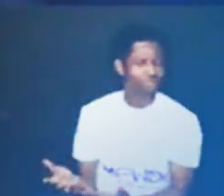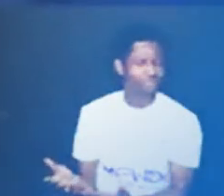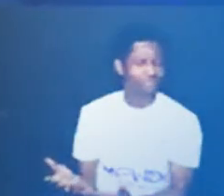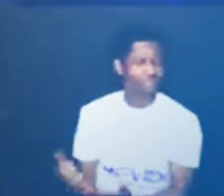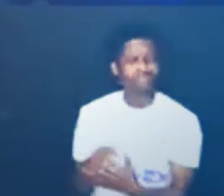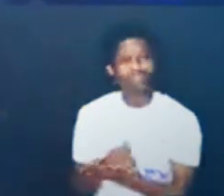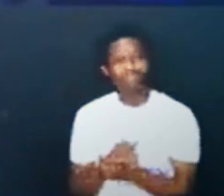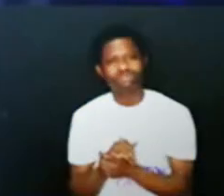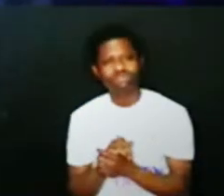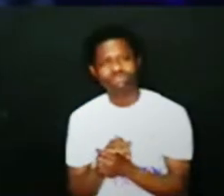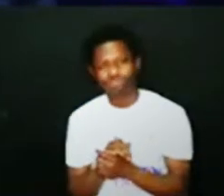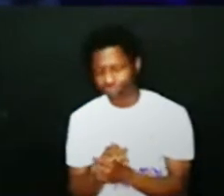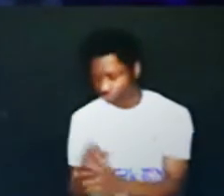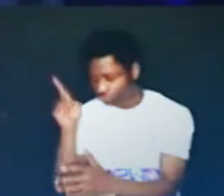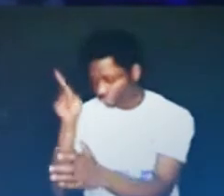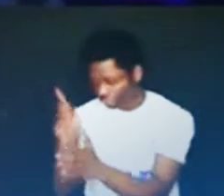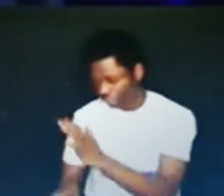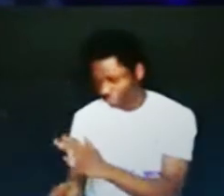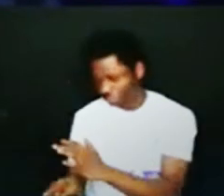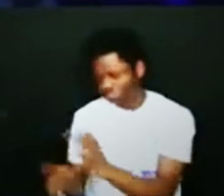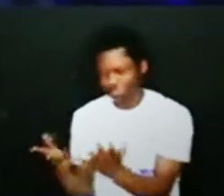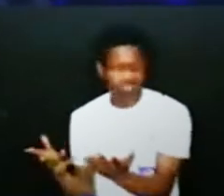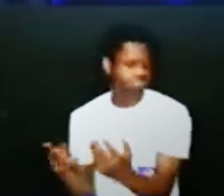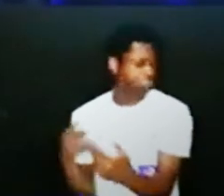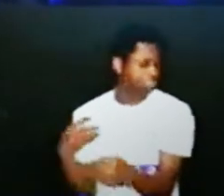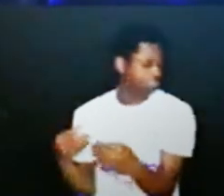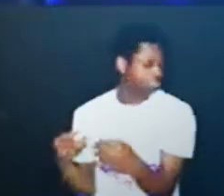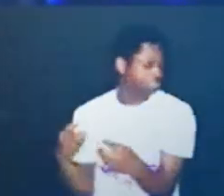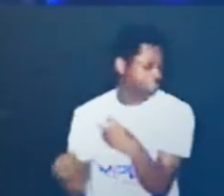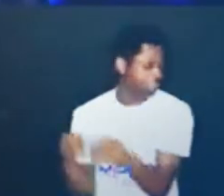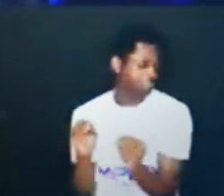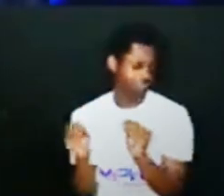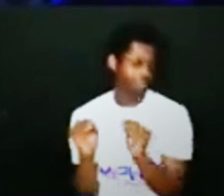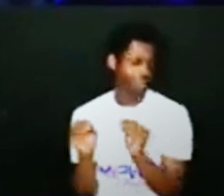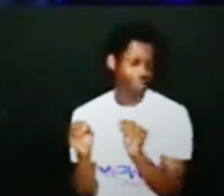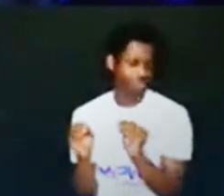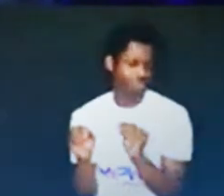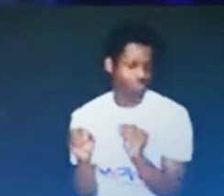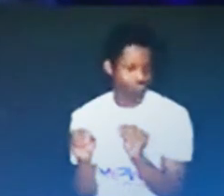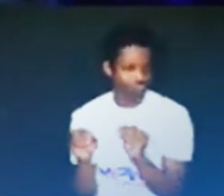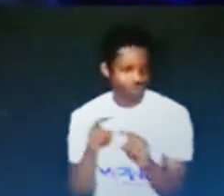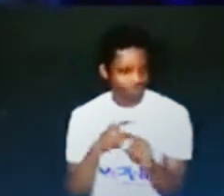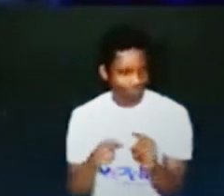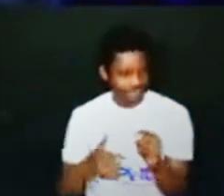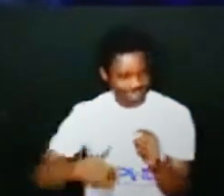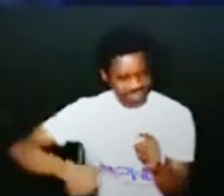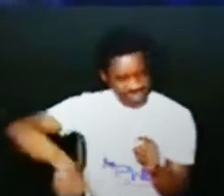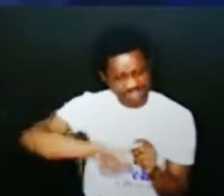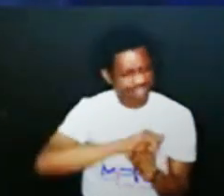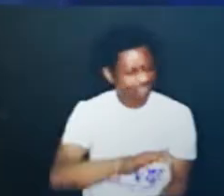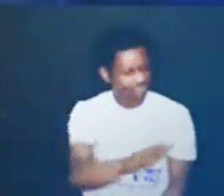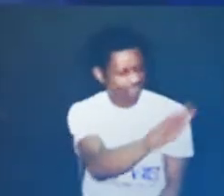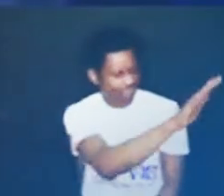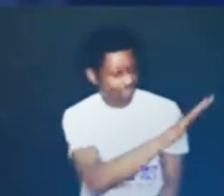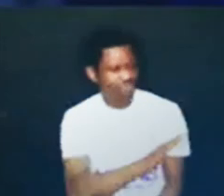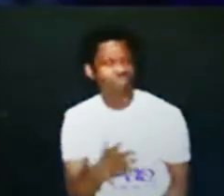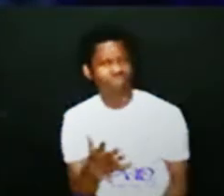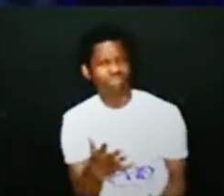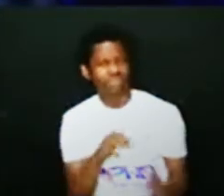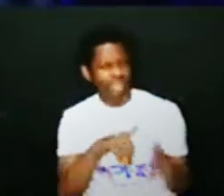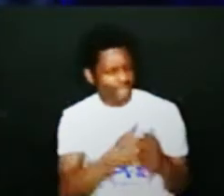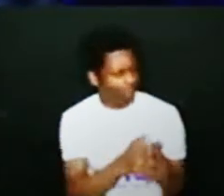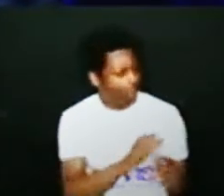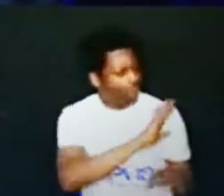brother. To kill him is not a problem for me. But the word they is the problem that I have. How all of